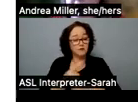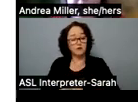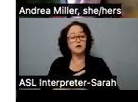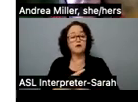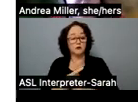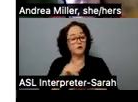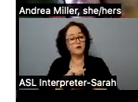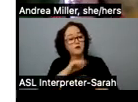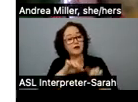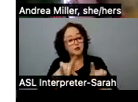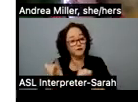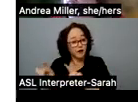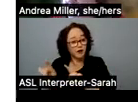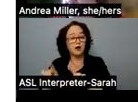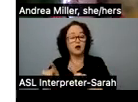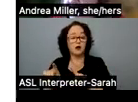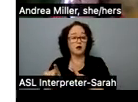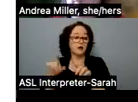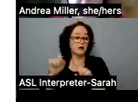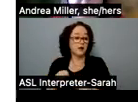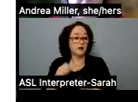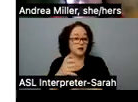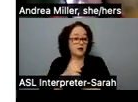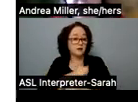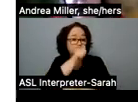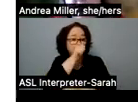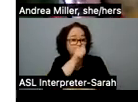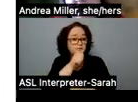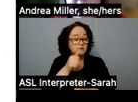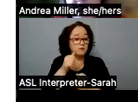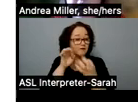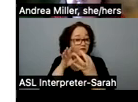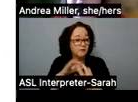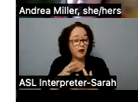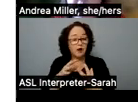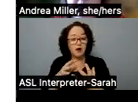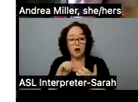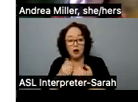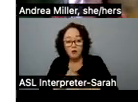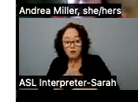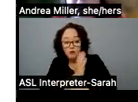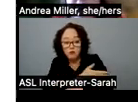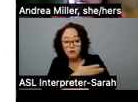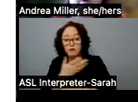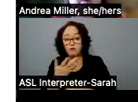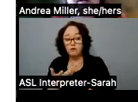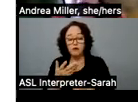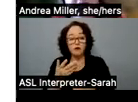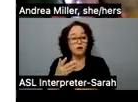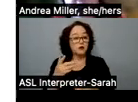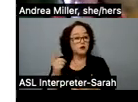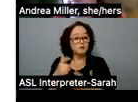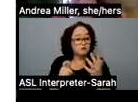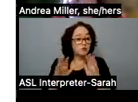that we can gain anonymous feedback on services and what improvements the survivors that are living there, what they recommend, like what do we really